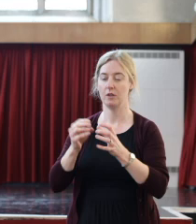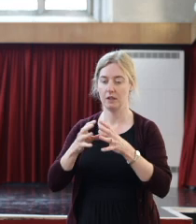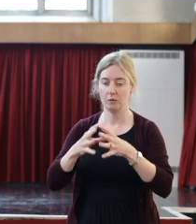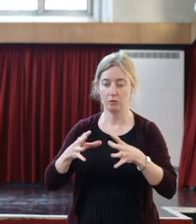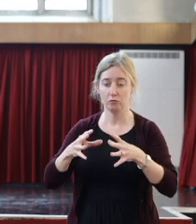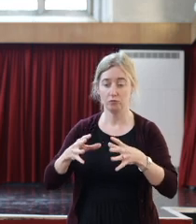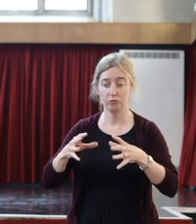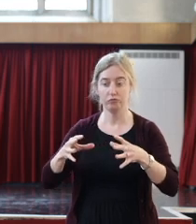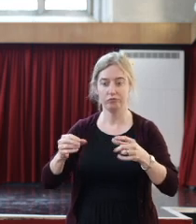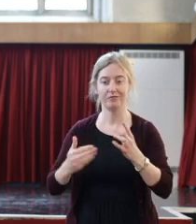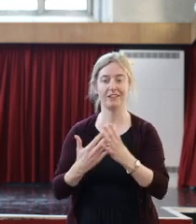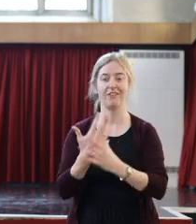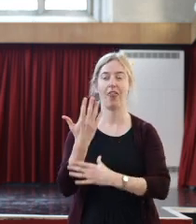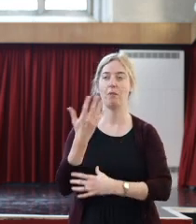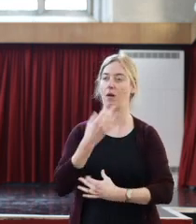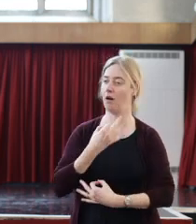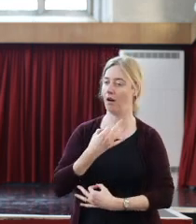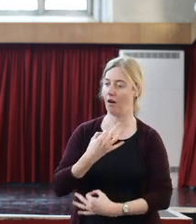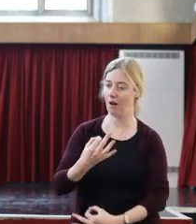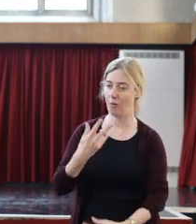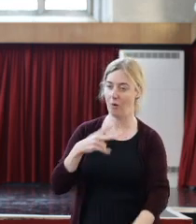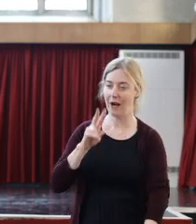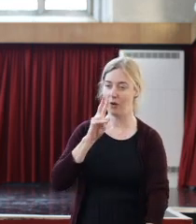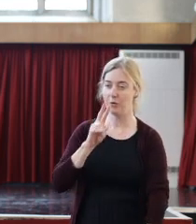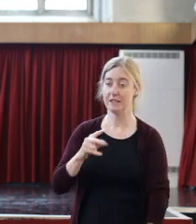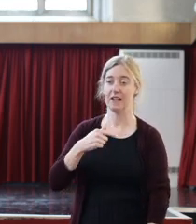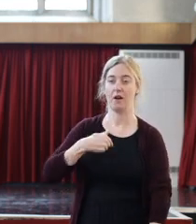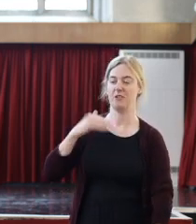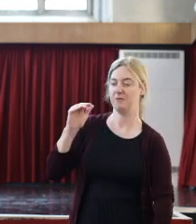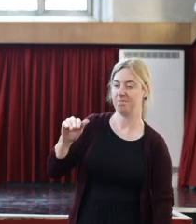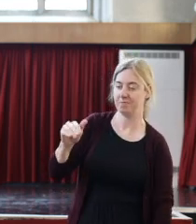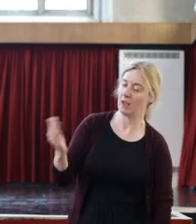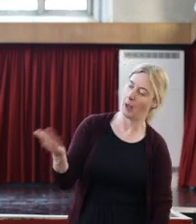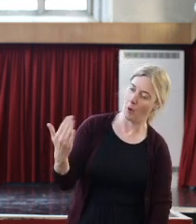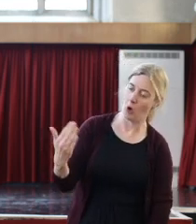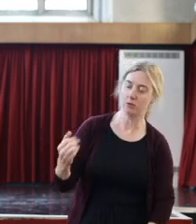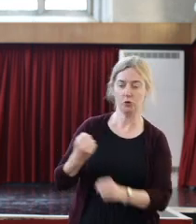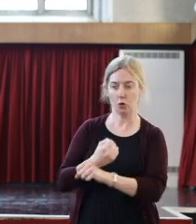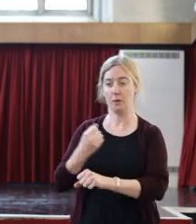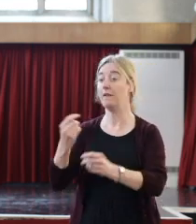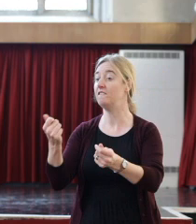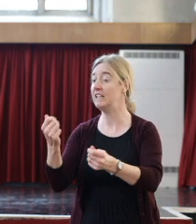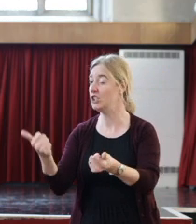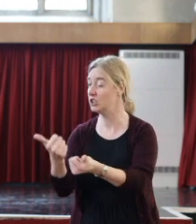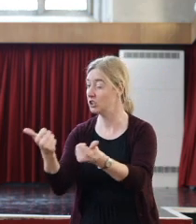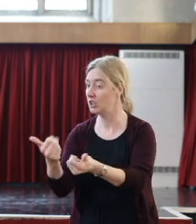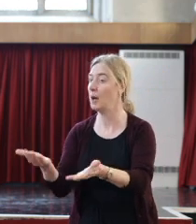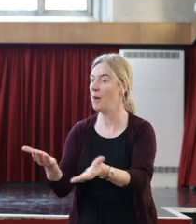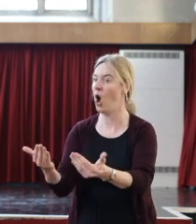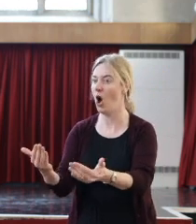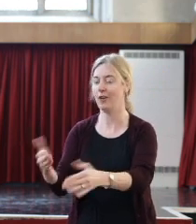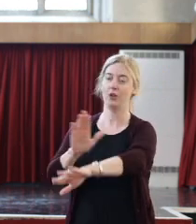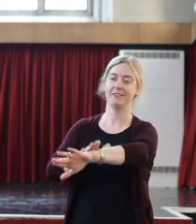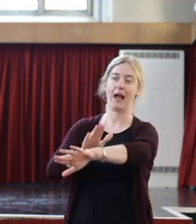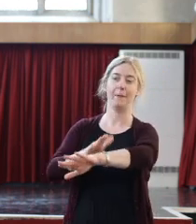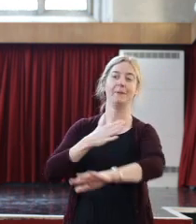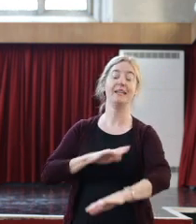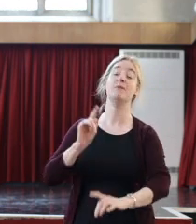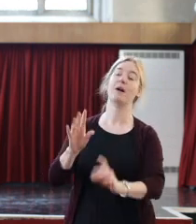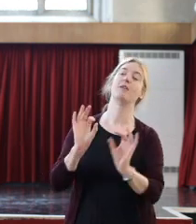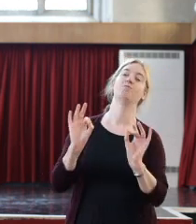I've just simply been the pain in the neck, hassling students to hurry up and get stuff done on time, but otherwise they've been a